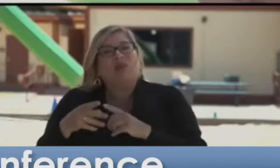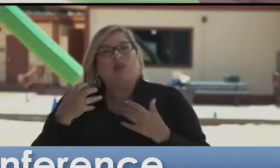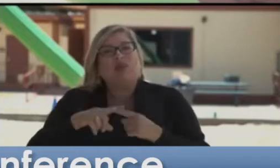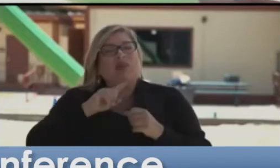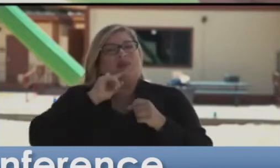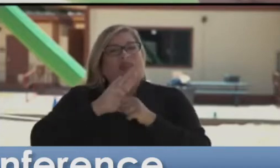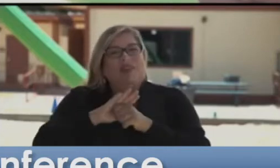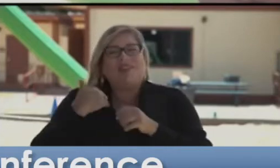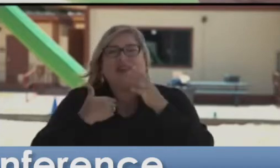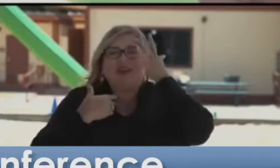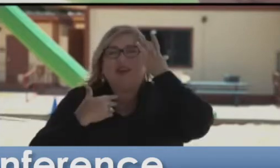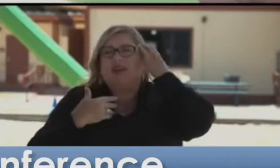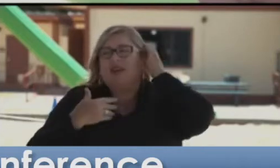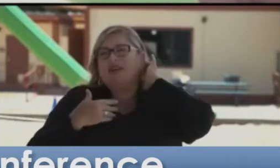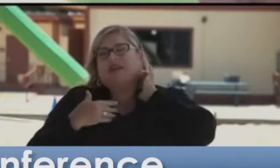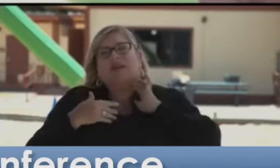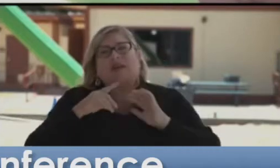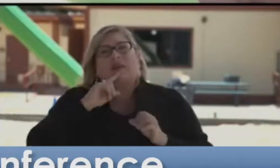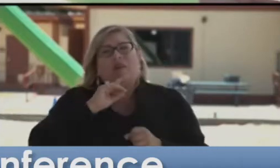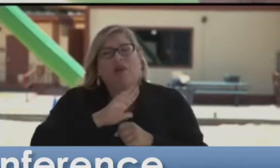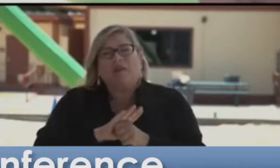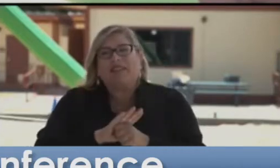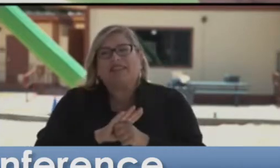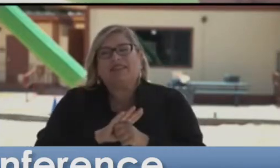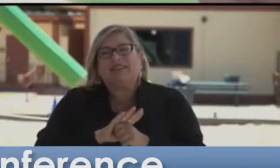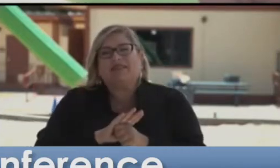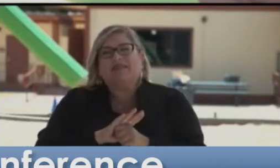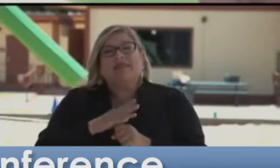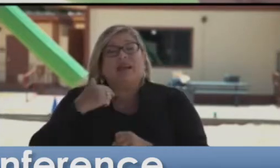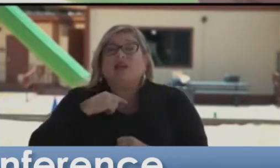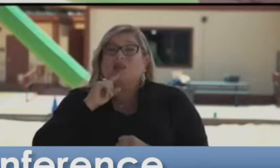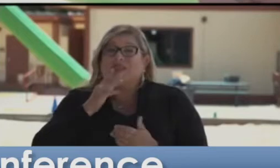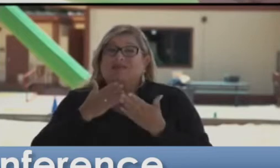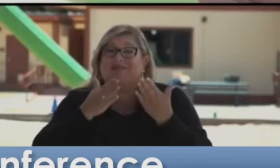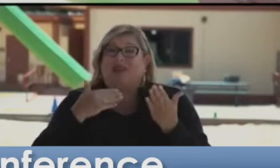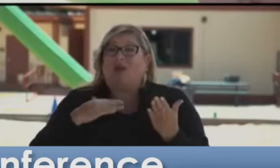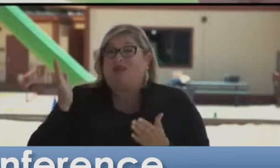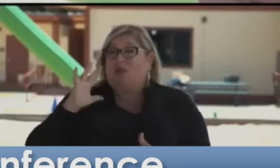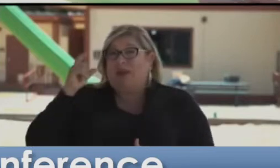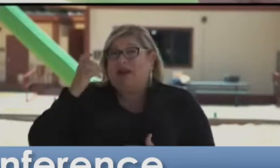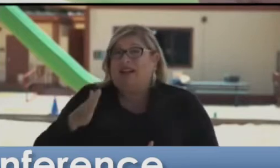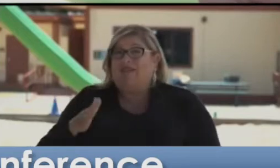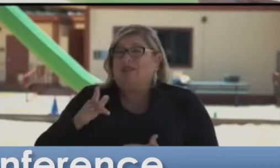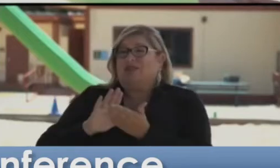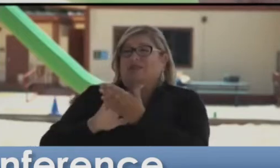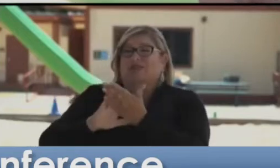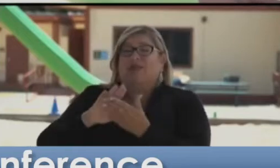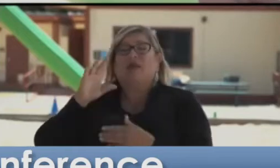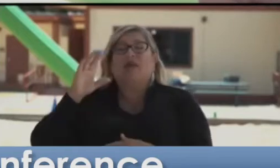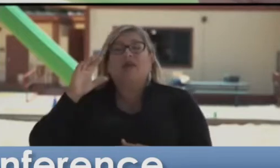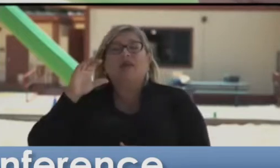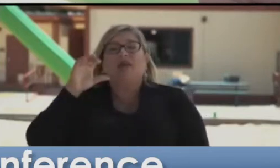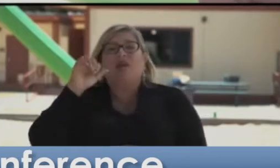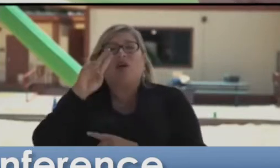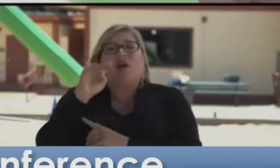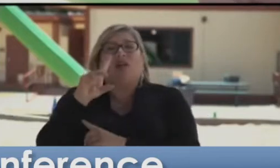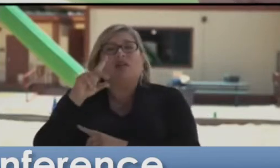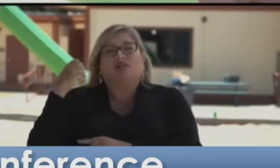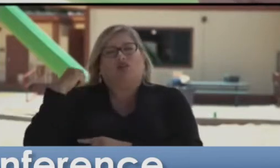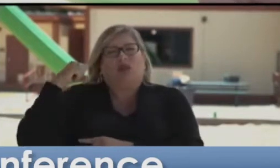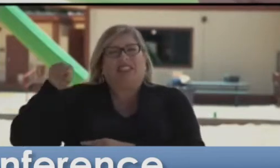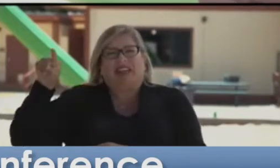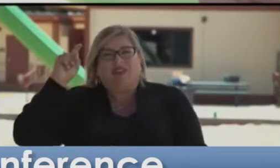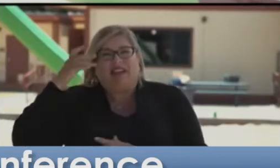made and promoted, and I give the former governor enormous credit for Proposition 49. Arnold Schwarzenegger made a commitment, and the people